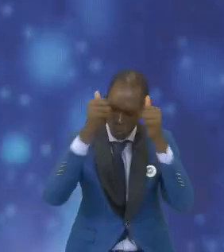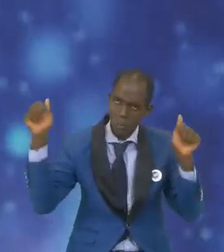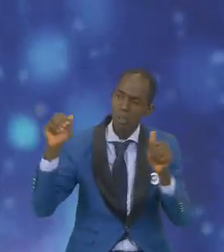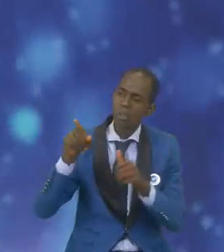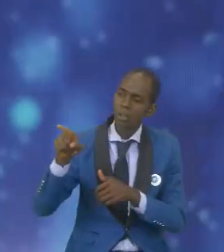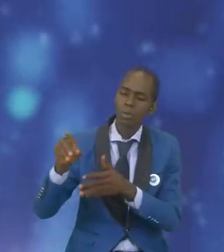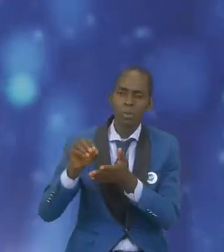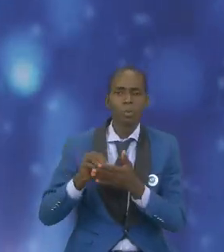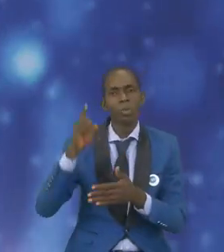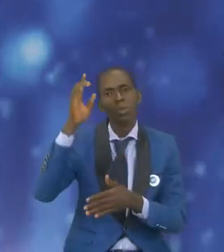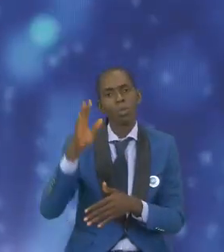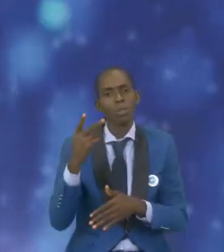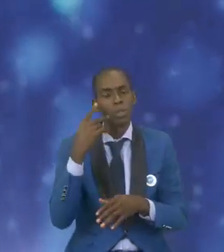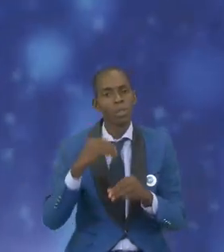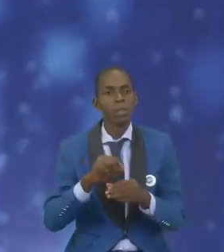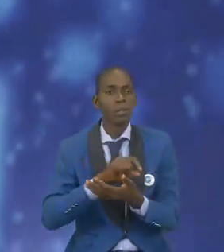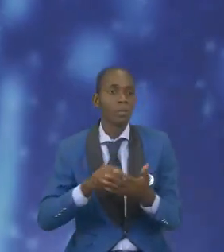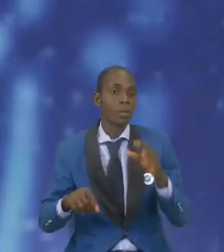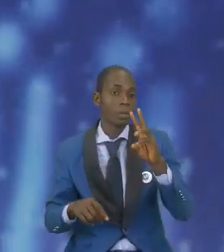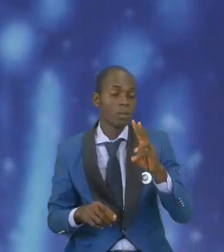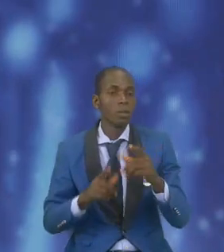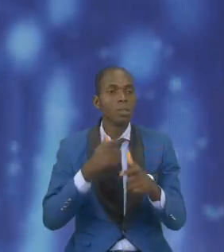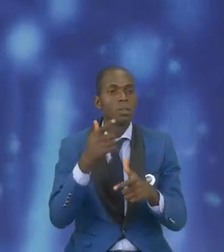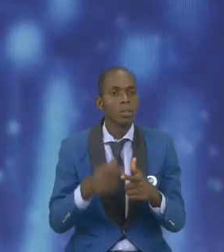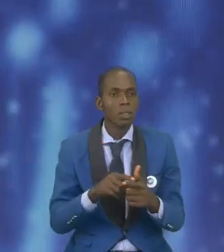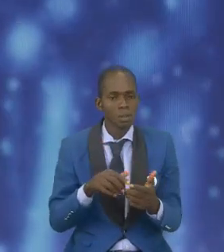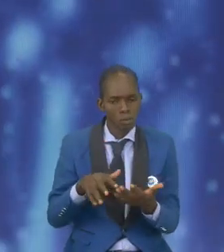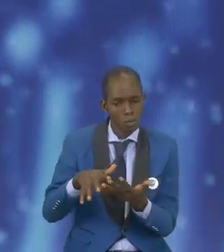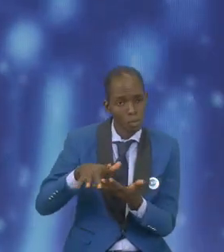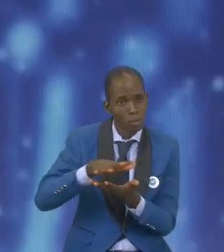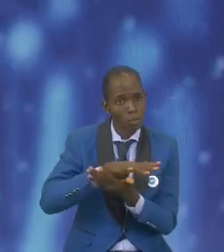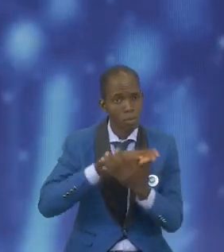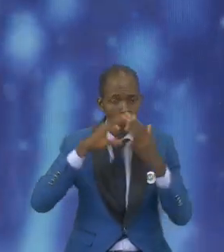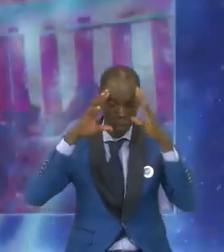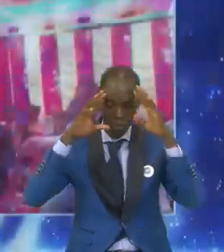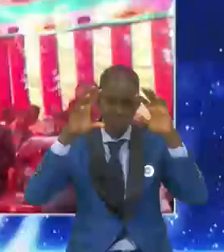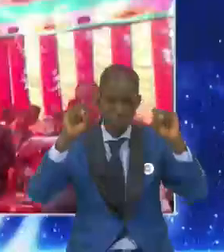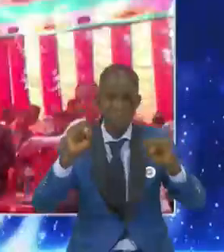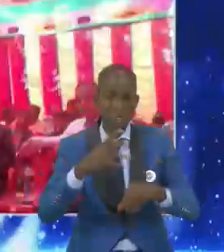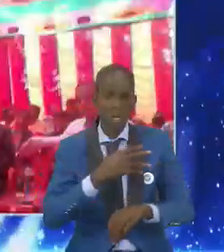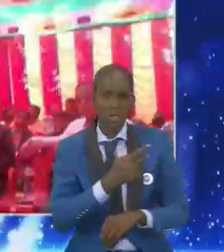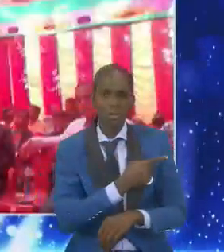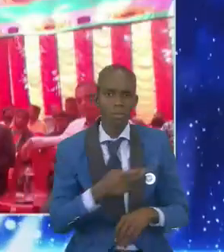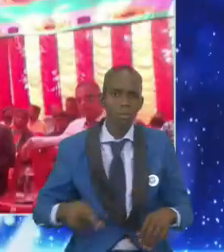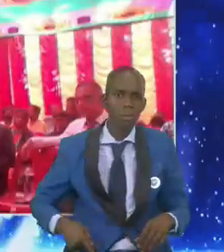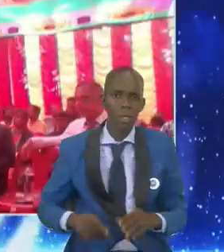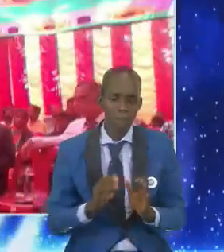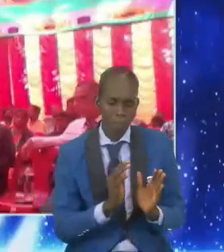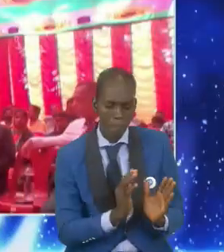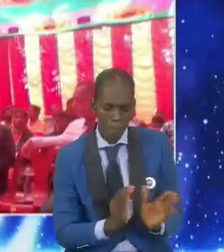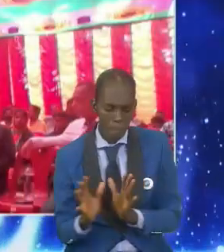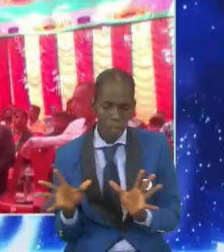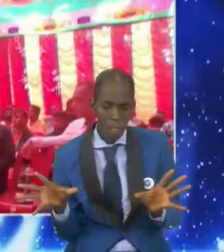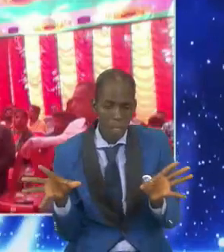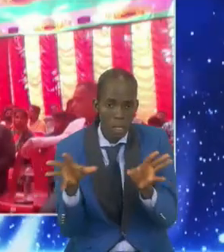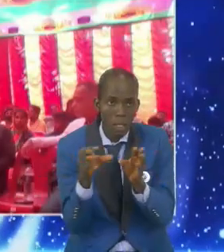6. In verse 6, then these presidents and princes assembled together